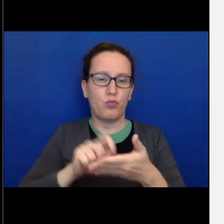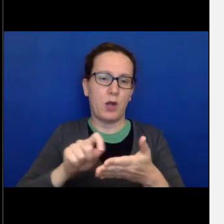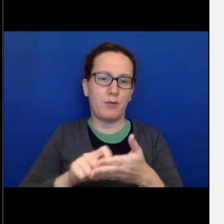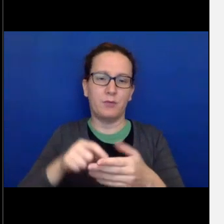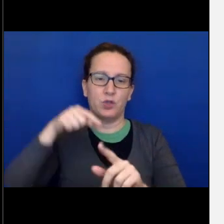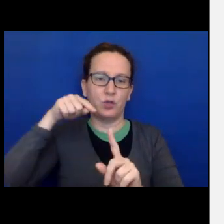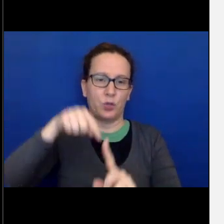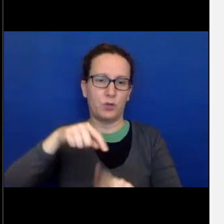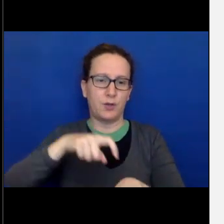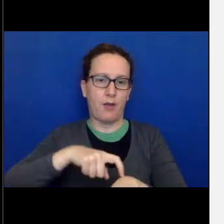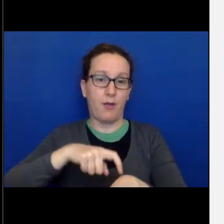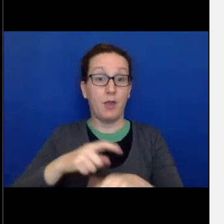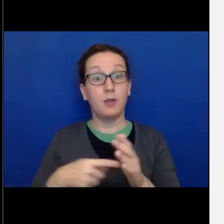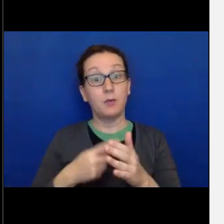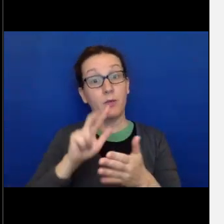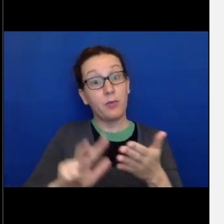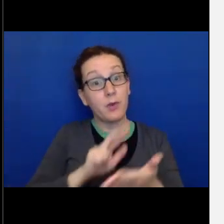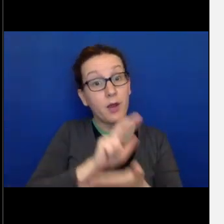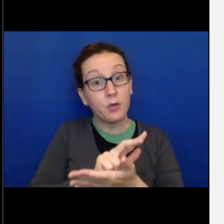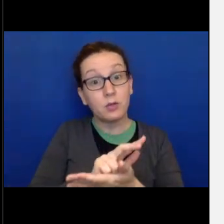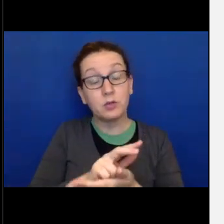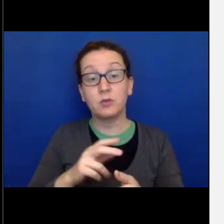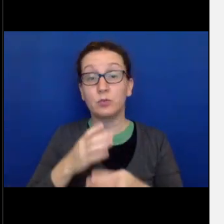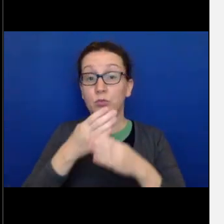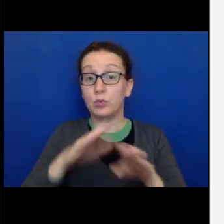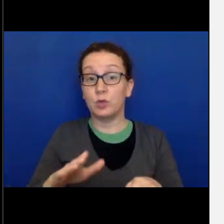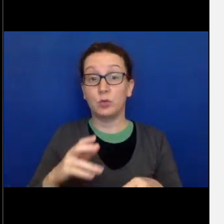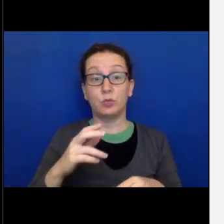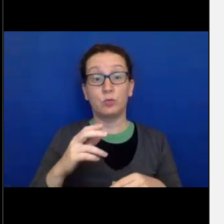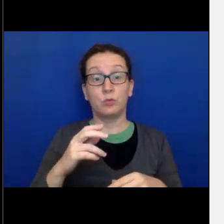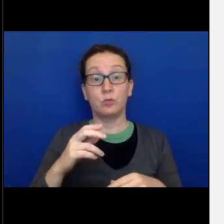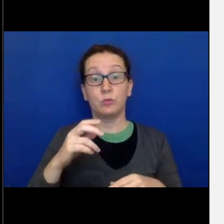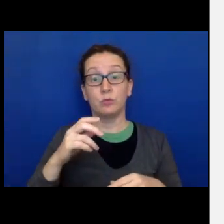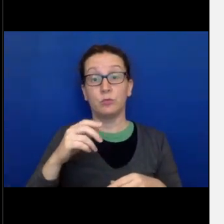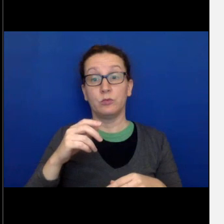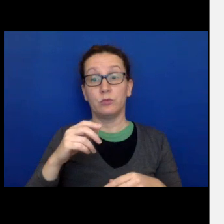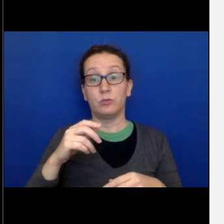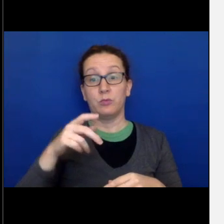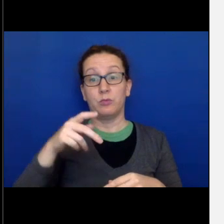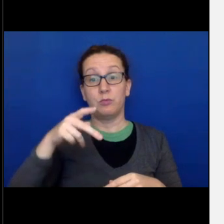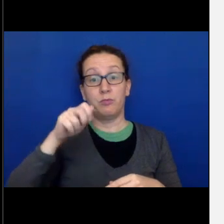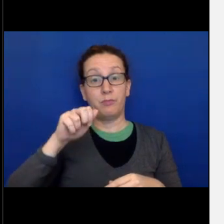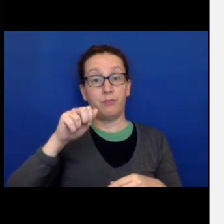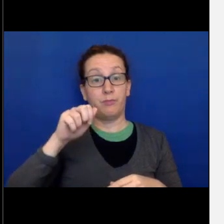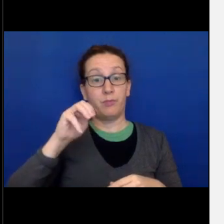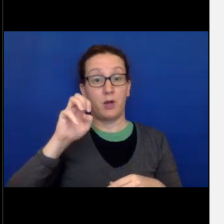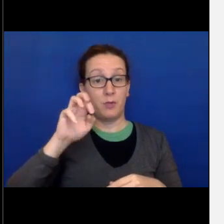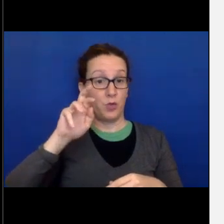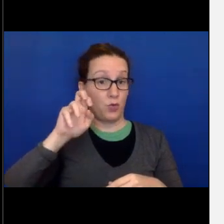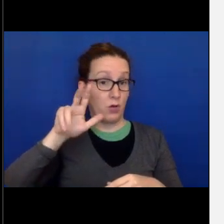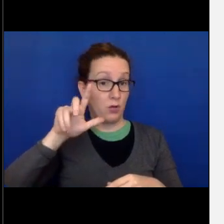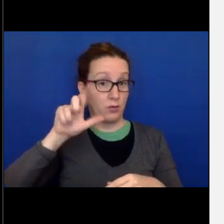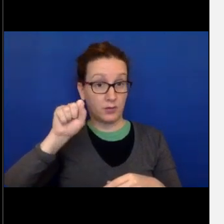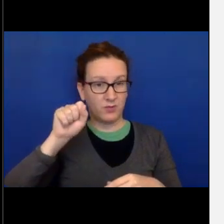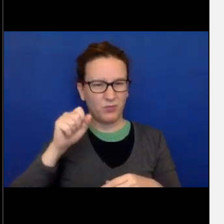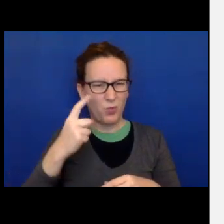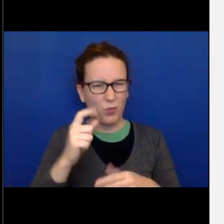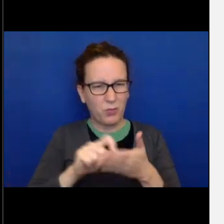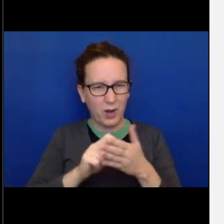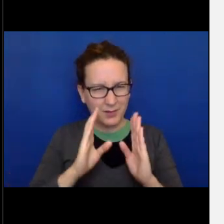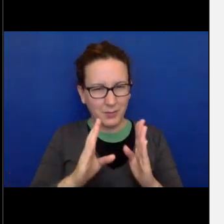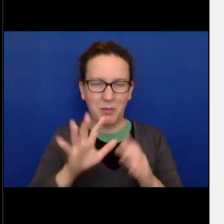Sometimes we can write for 3 hours, and we'll split it up into pomodoros, which is just a writing segment. So maybe we'll write for 50